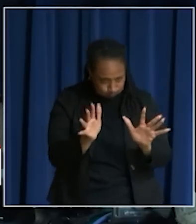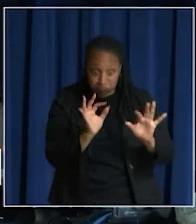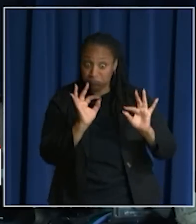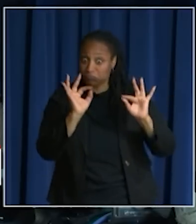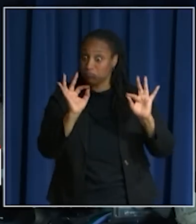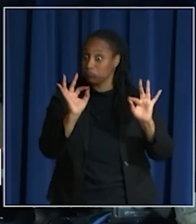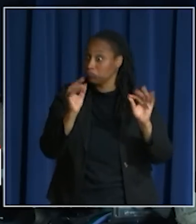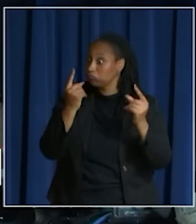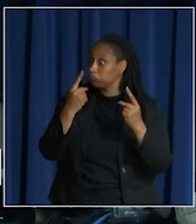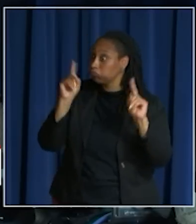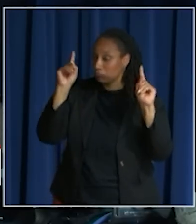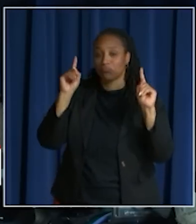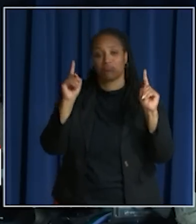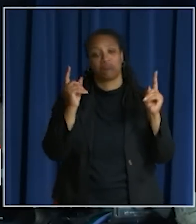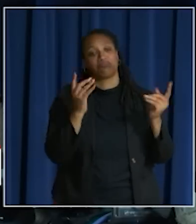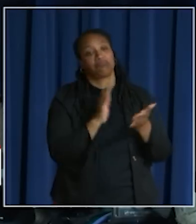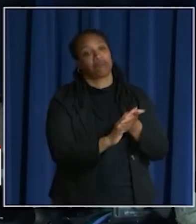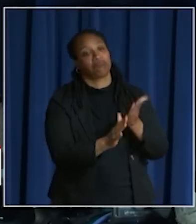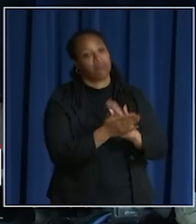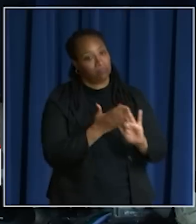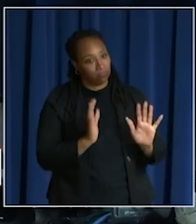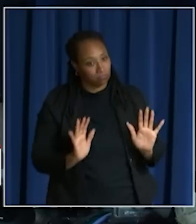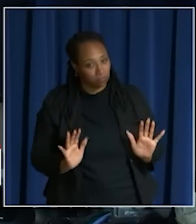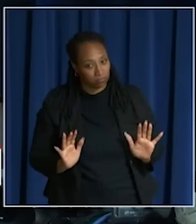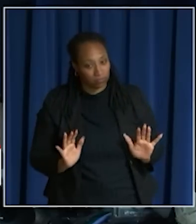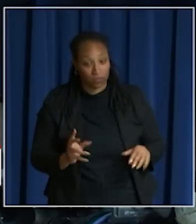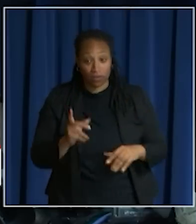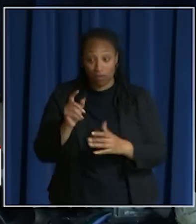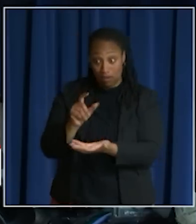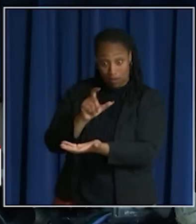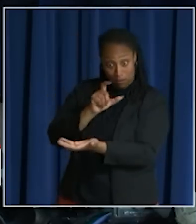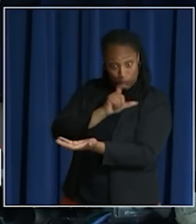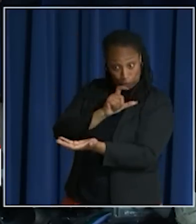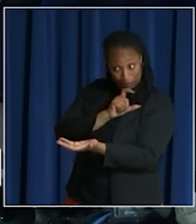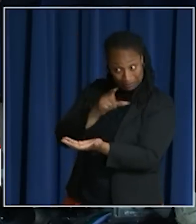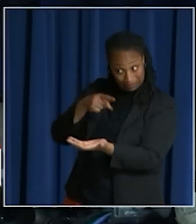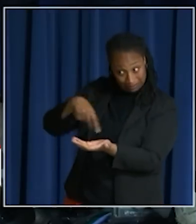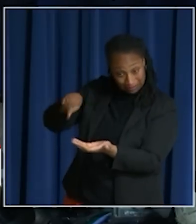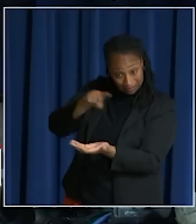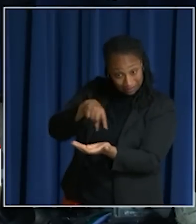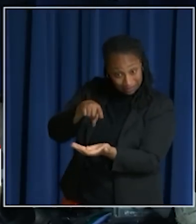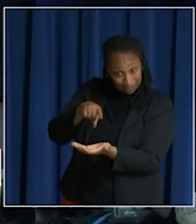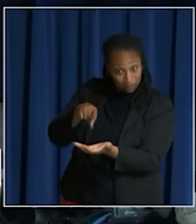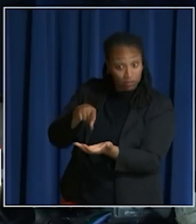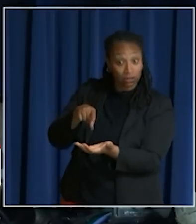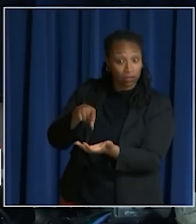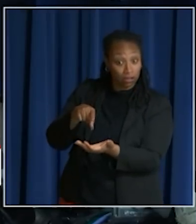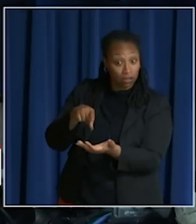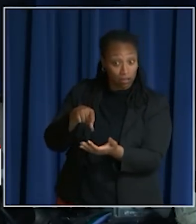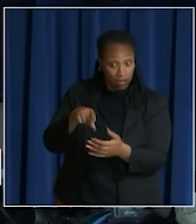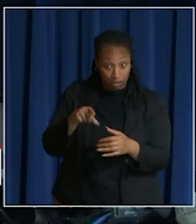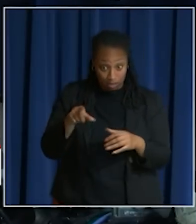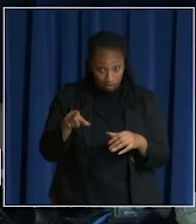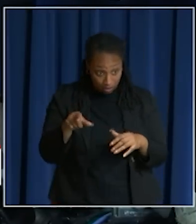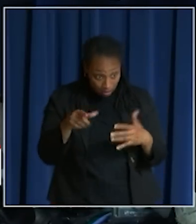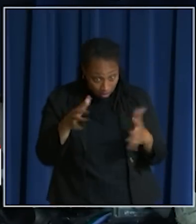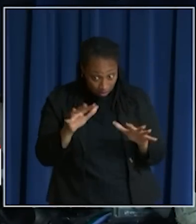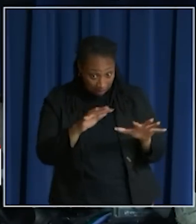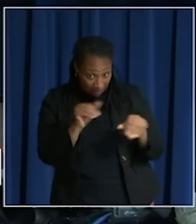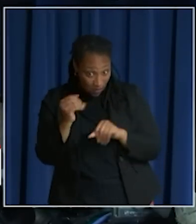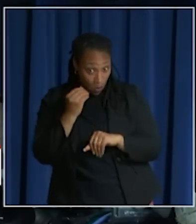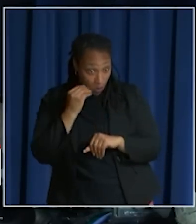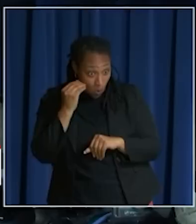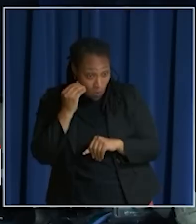if these are like the law enforcement officers who are called, they're leaving their homes, their towns, maybe doing